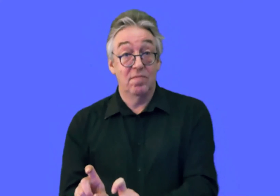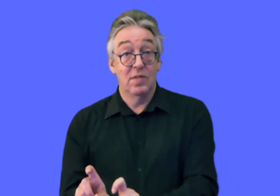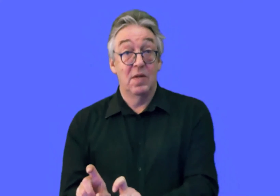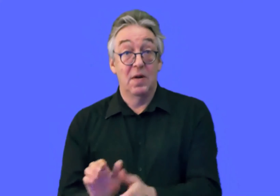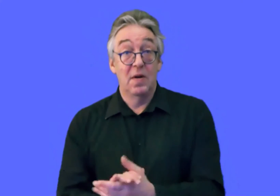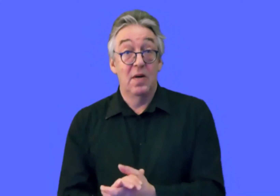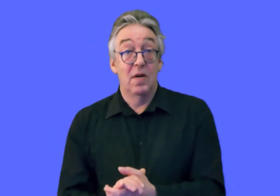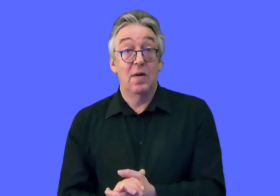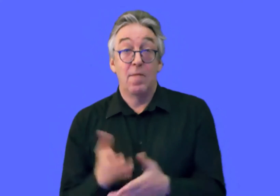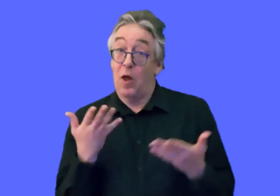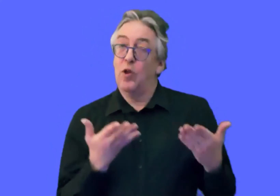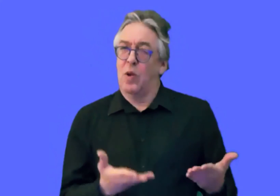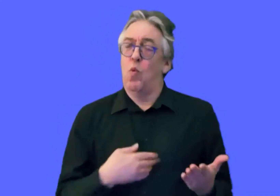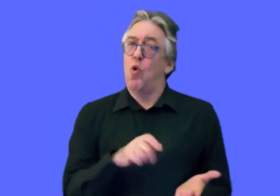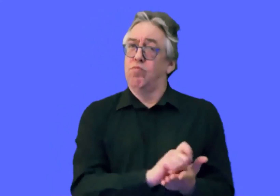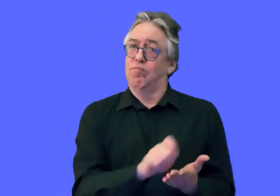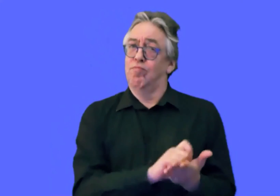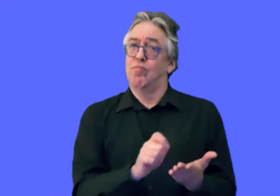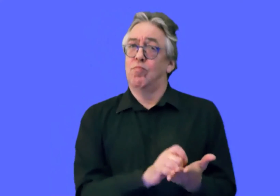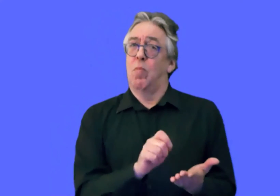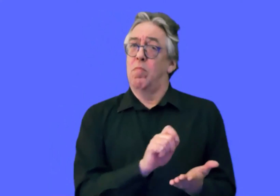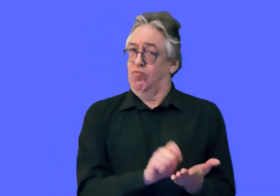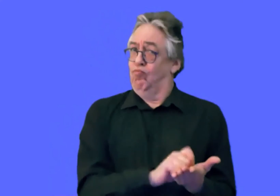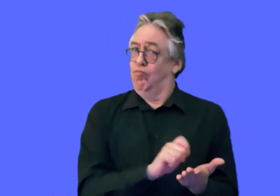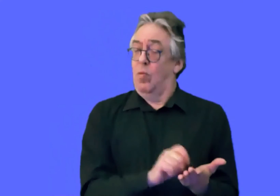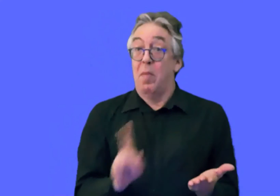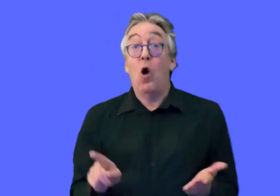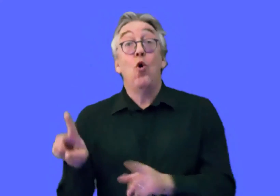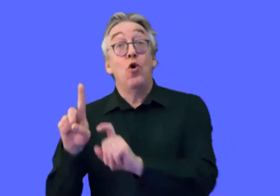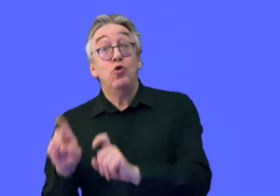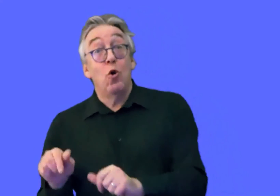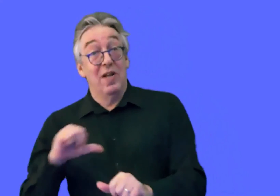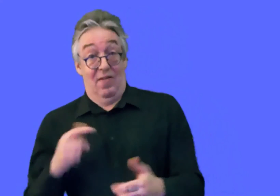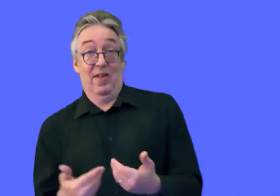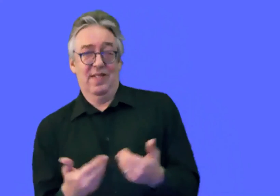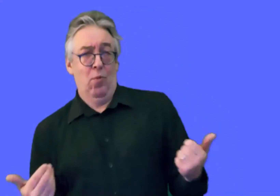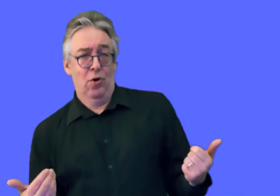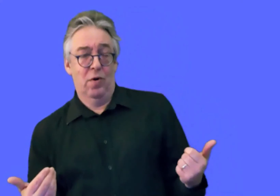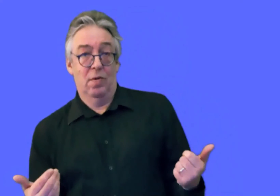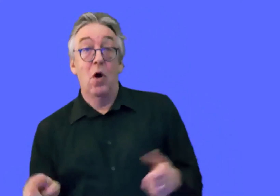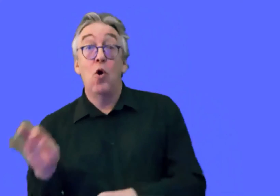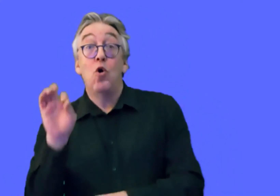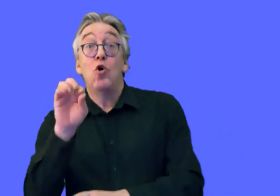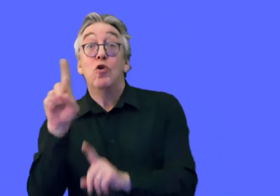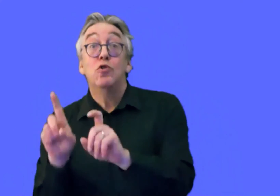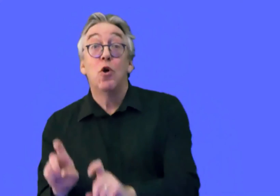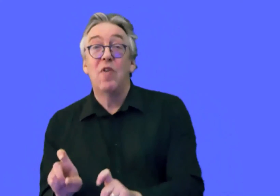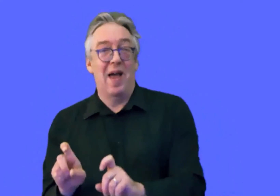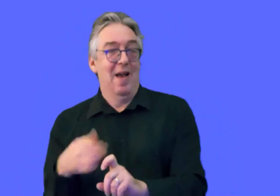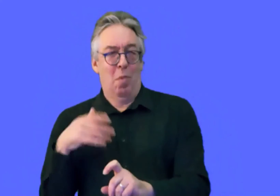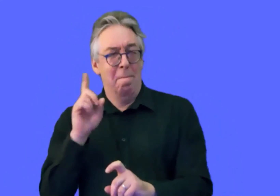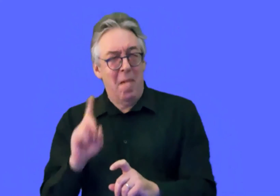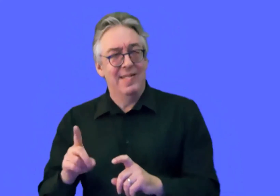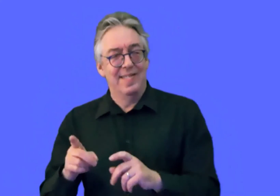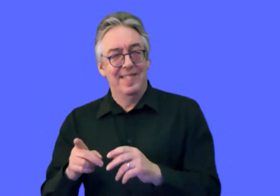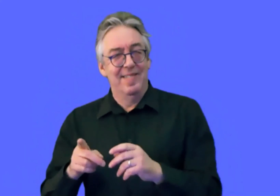is about to be completed. The survey itself requires quite some details to go through. So in